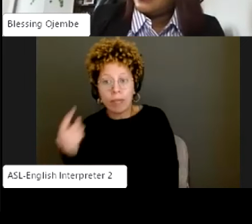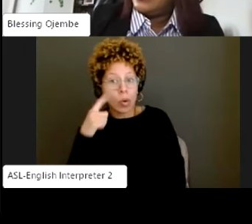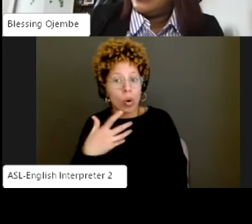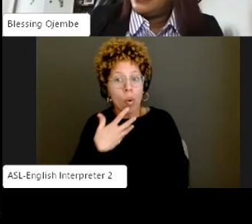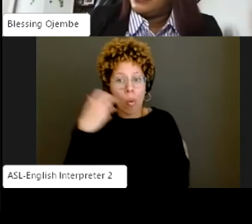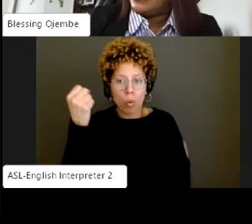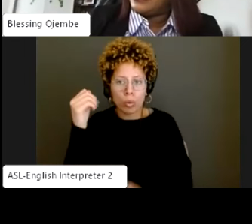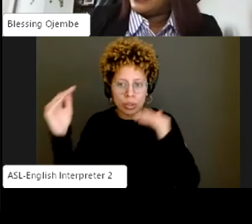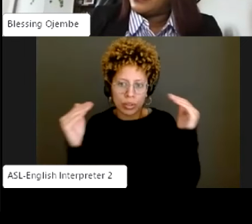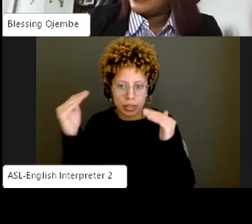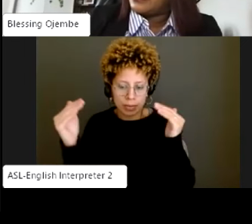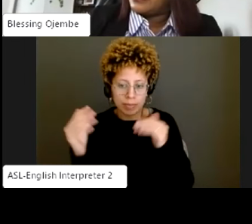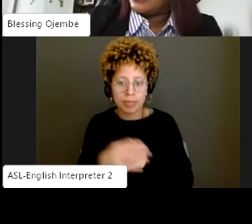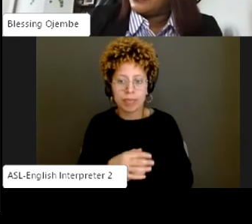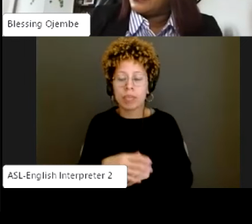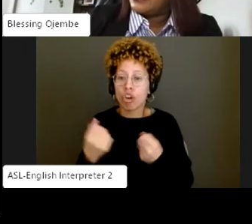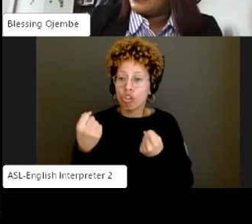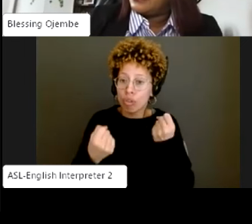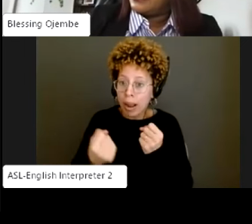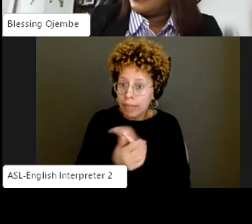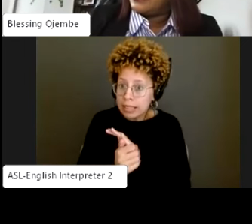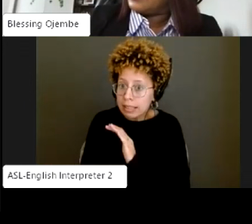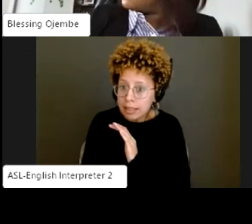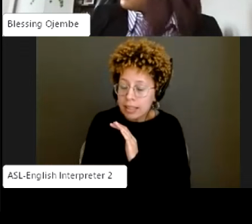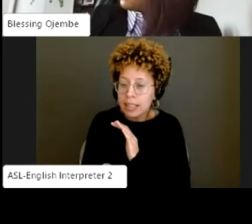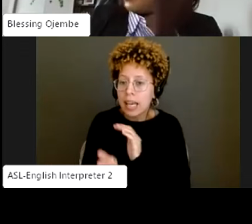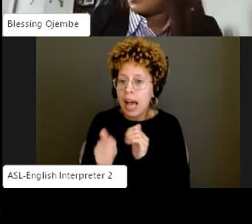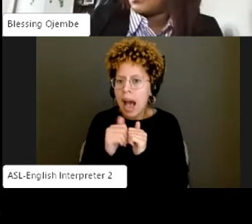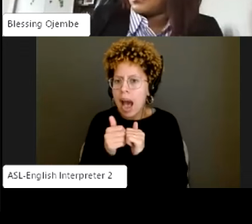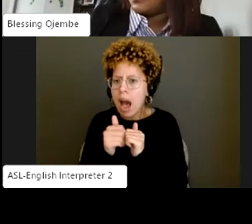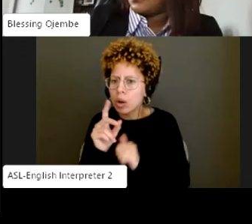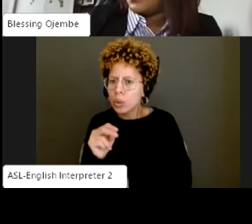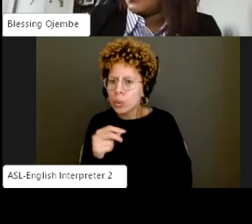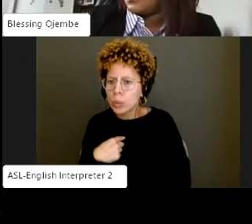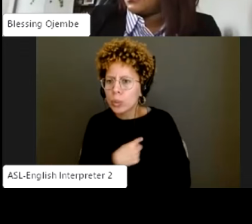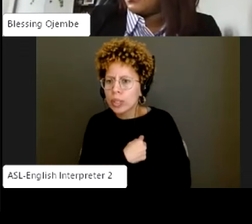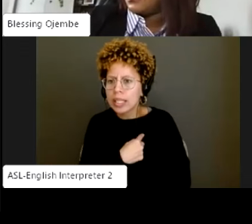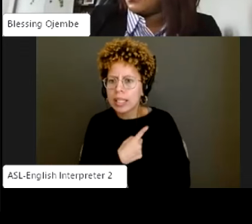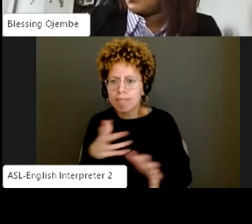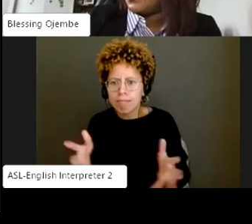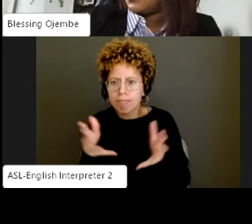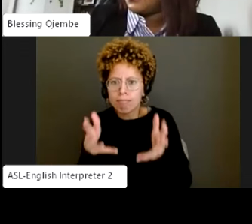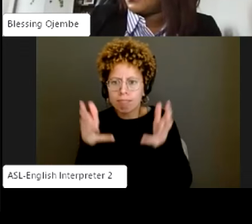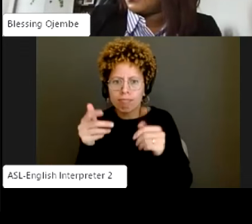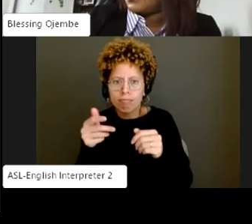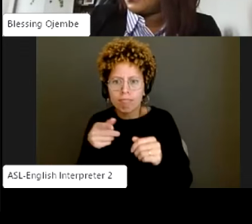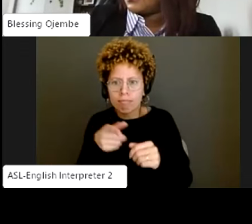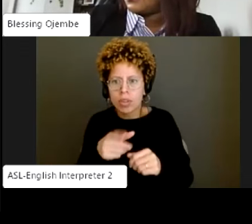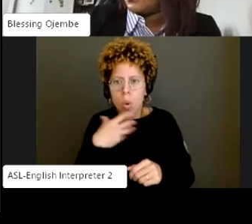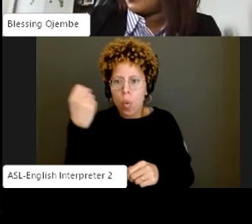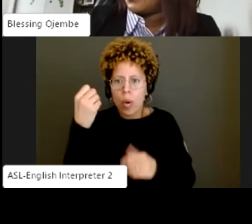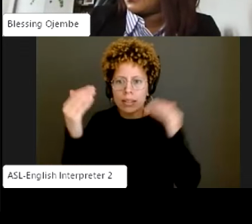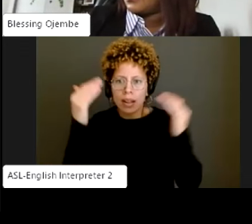how does driving skills and how are we ensuring that the older adults are being taken from one point to the other? Even